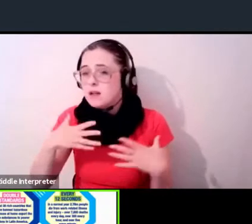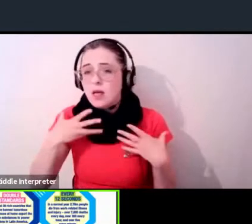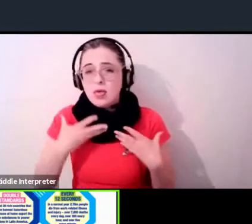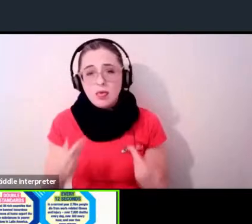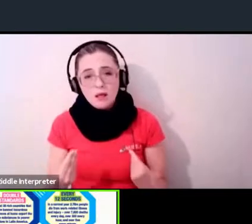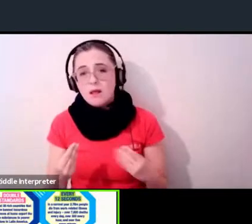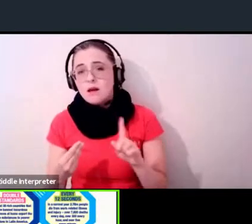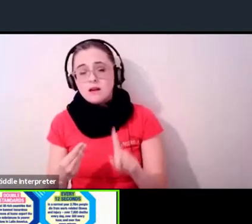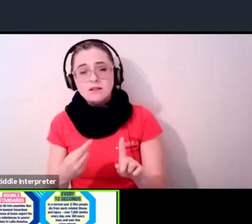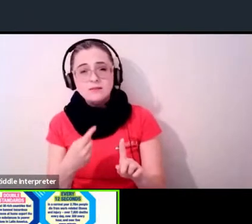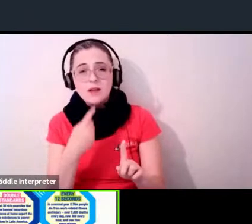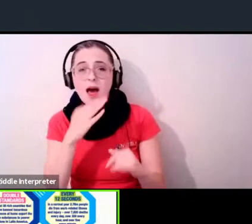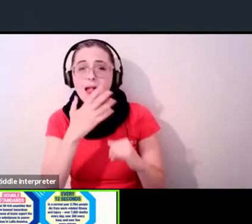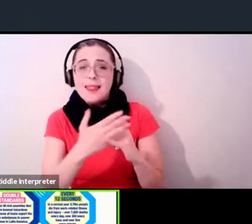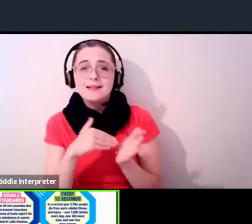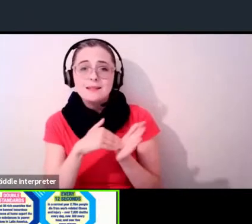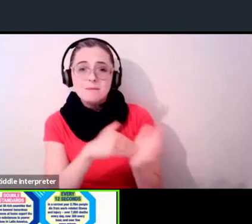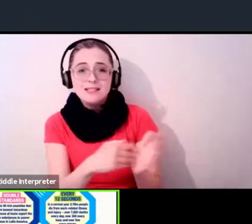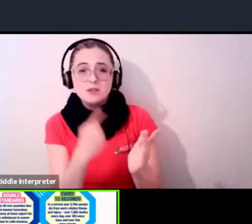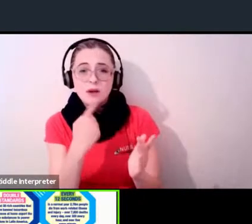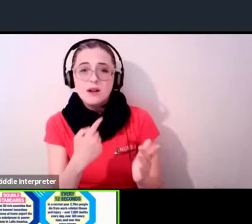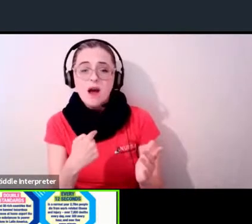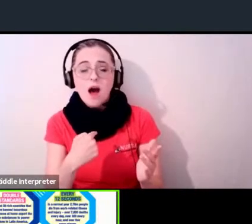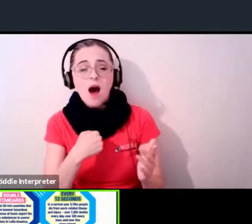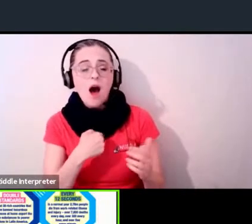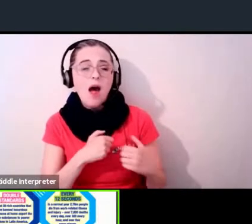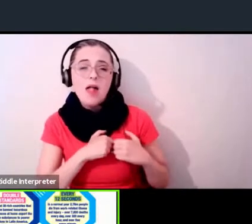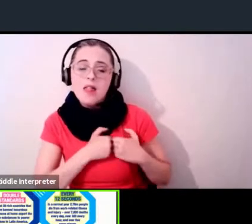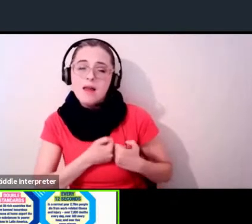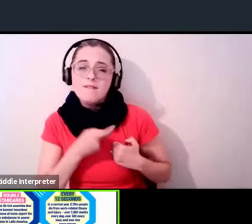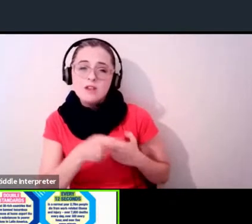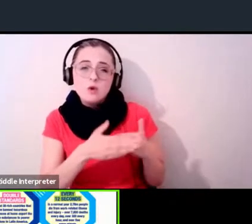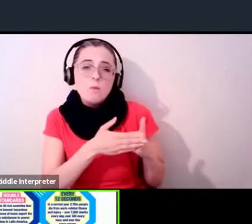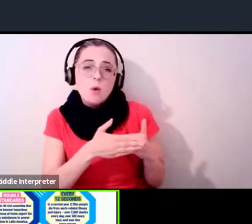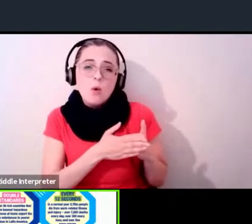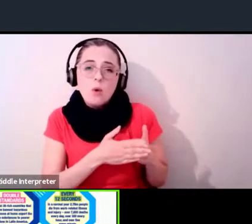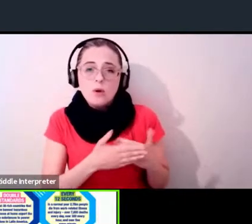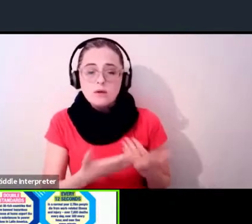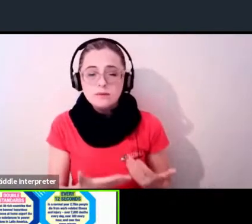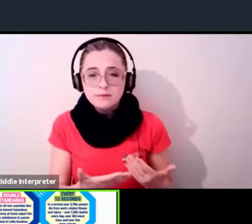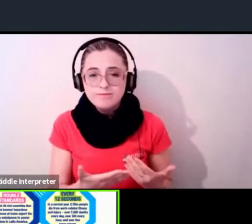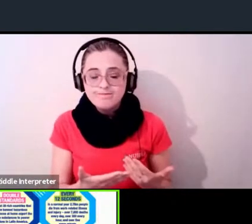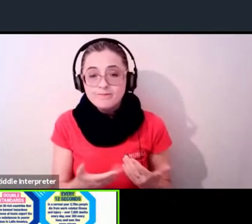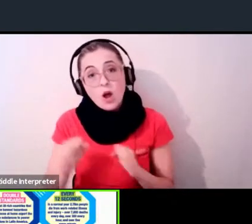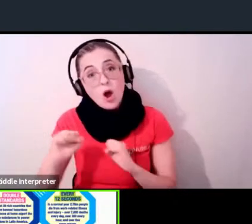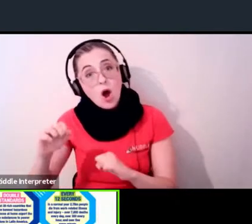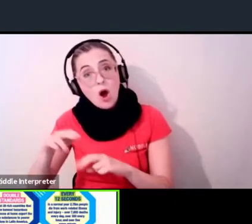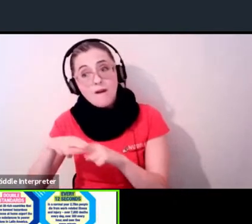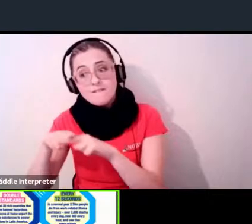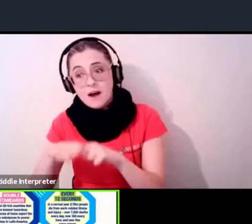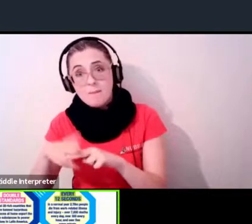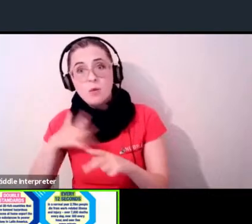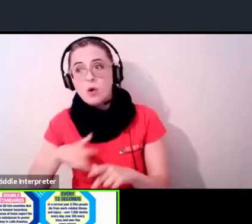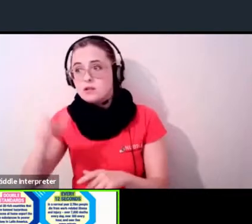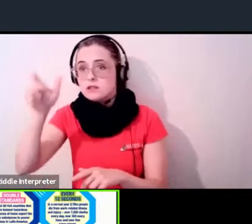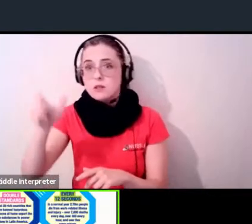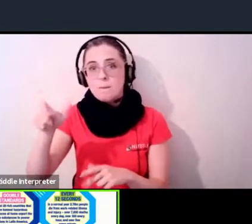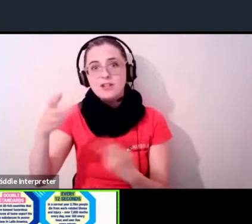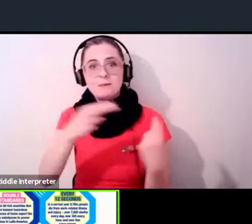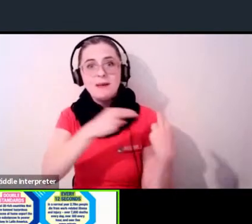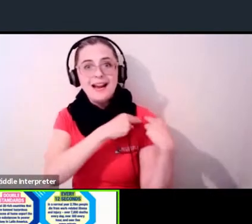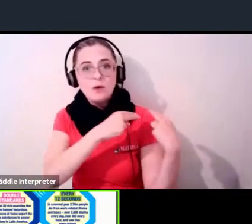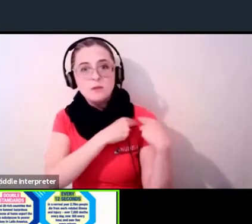sister was, "I love you more." Her family wants someone to be held accountable. We should all demand justice for her death and